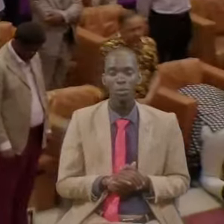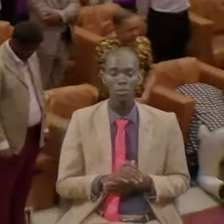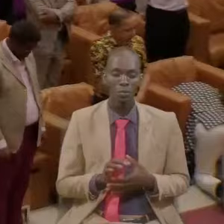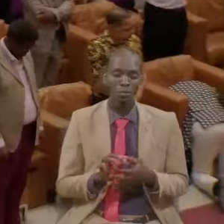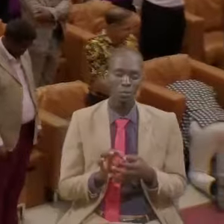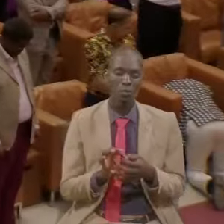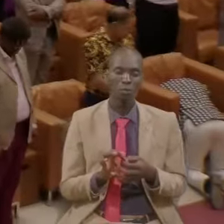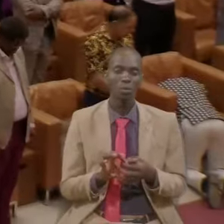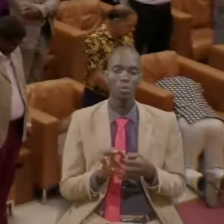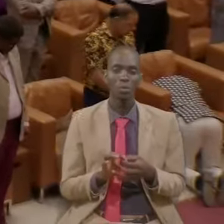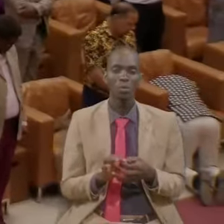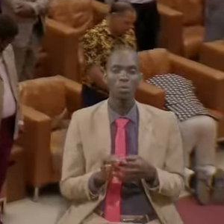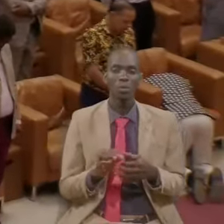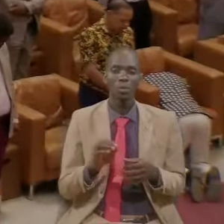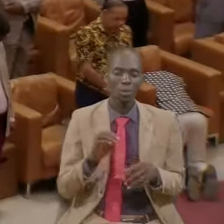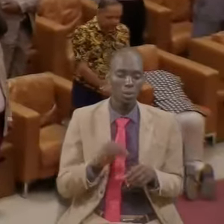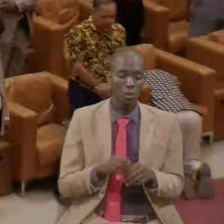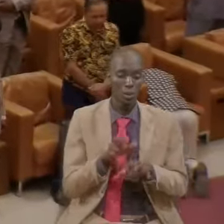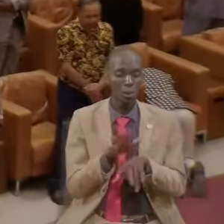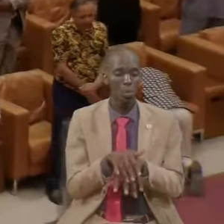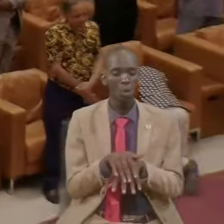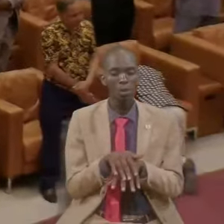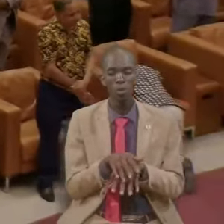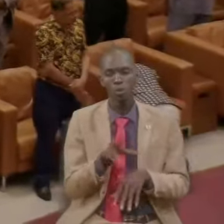Fellowship in hypocrisy, no.